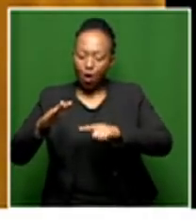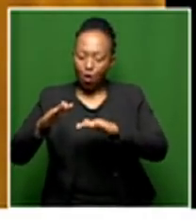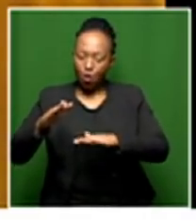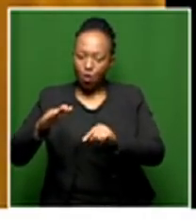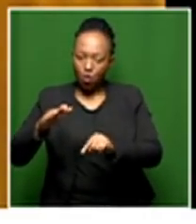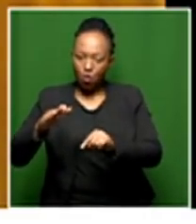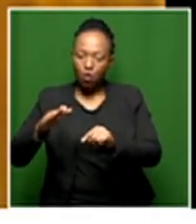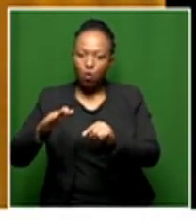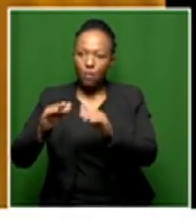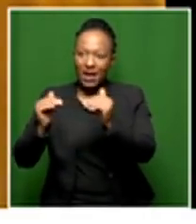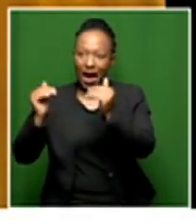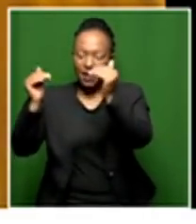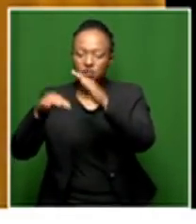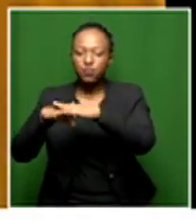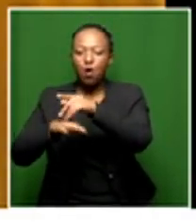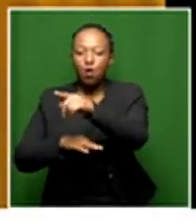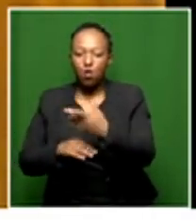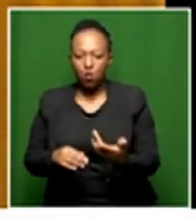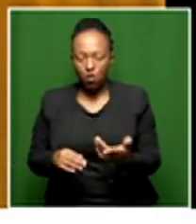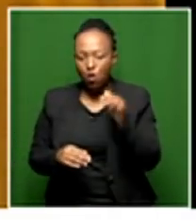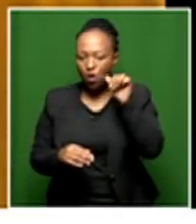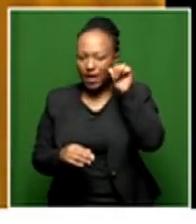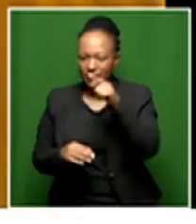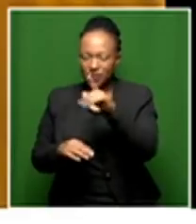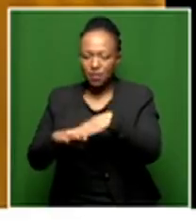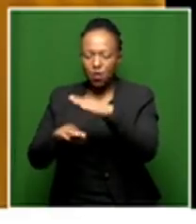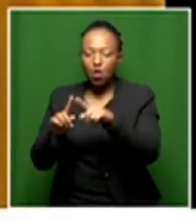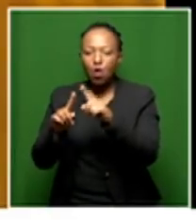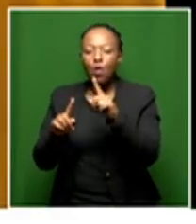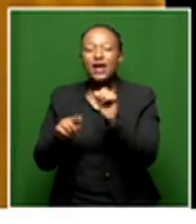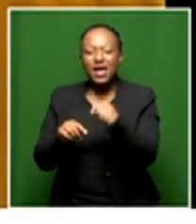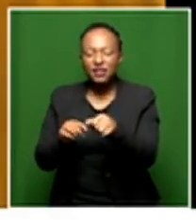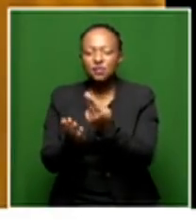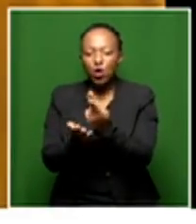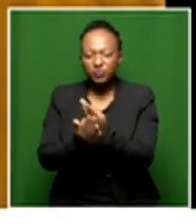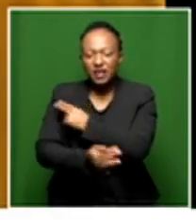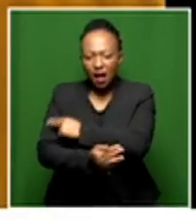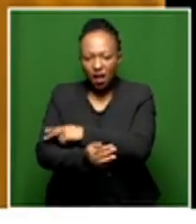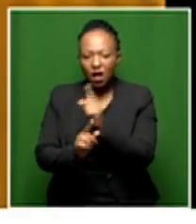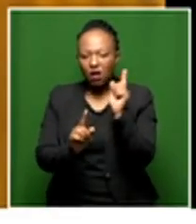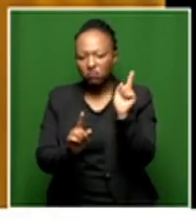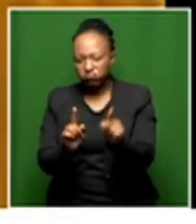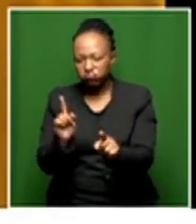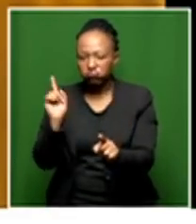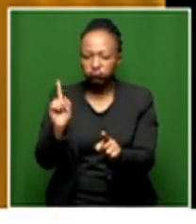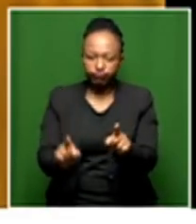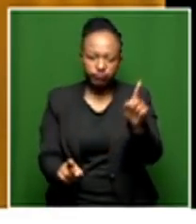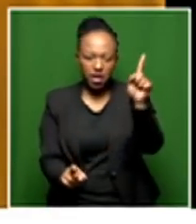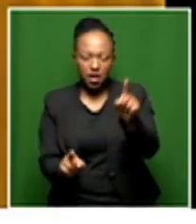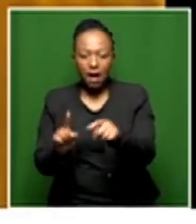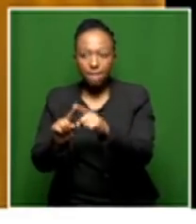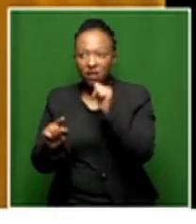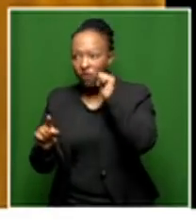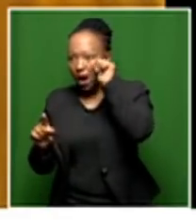than in adults. So they're admitted at a much lower rate than in